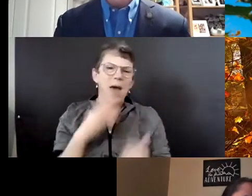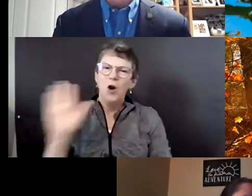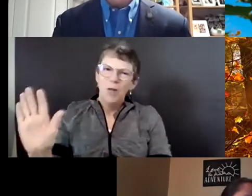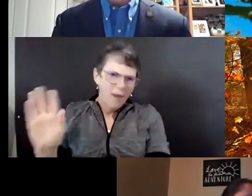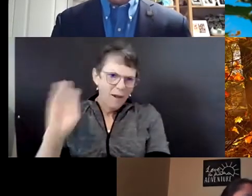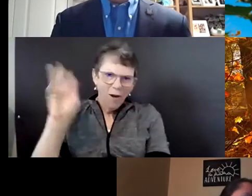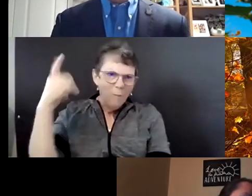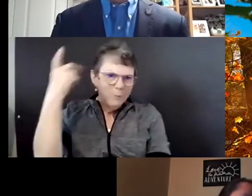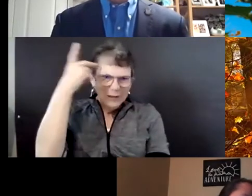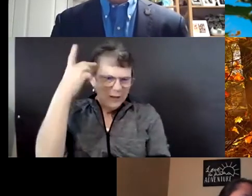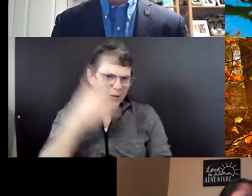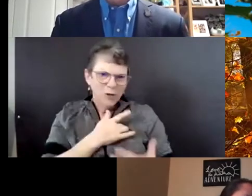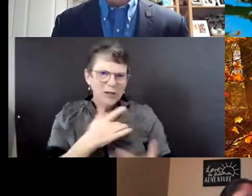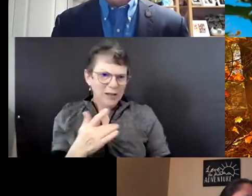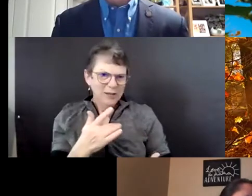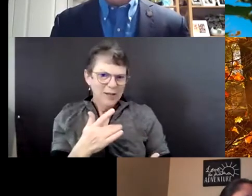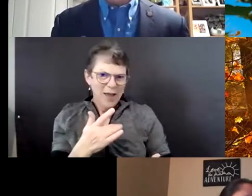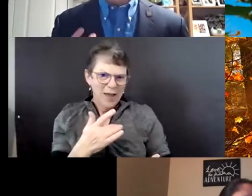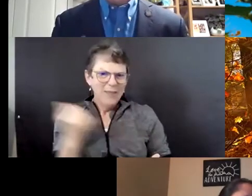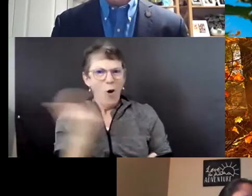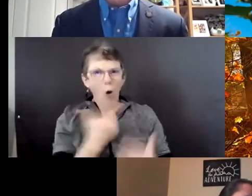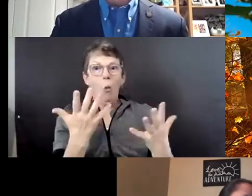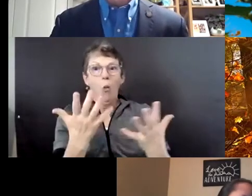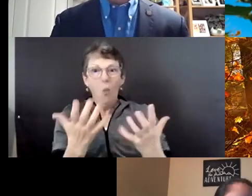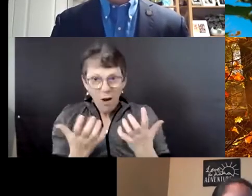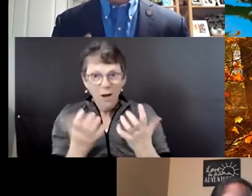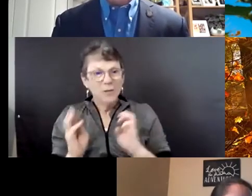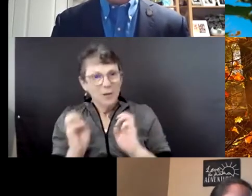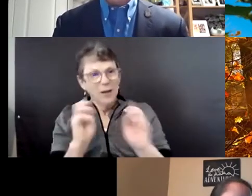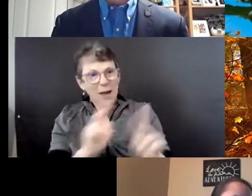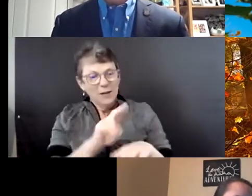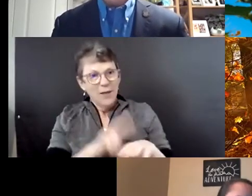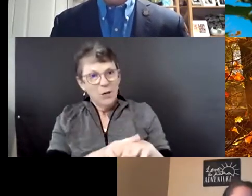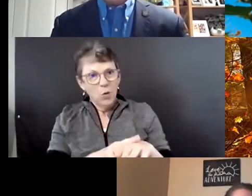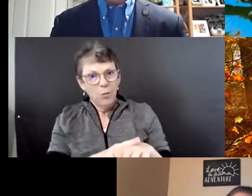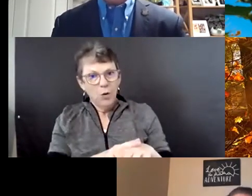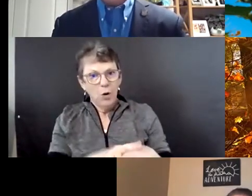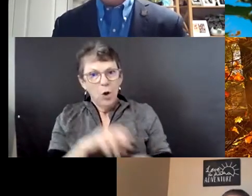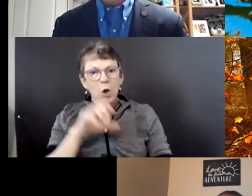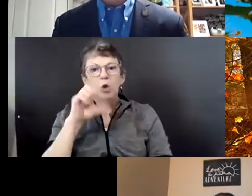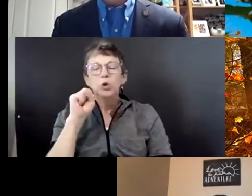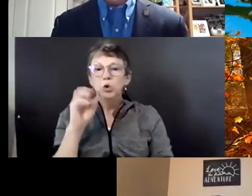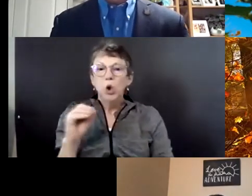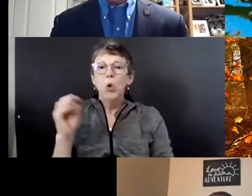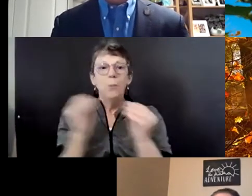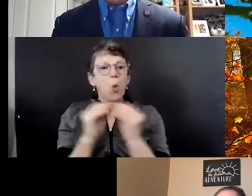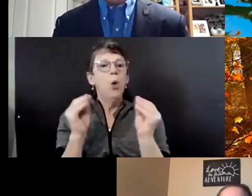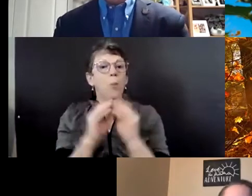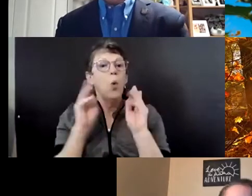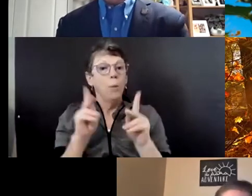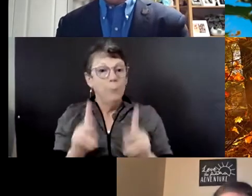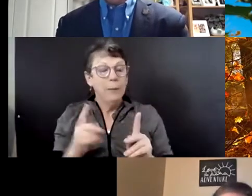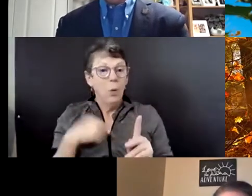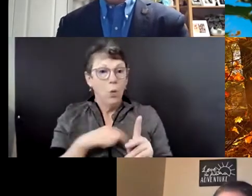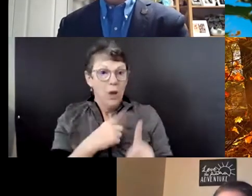that normal. And so my conversations have really been, the more folks that we get vaccinated, the closer